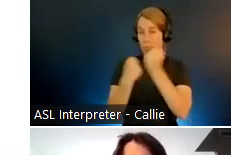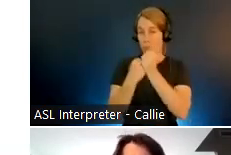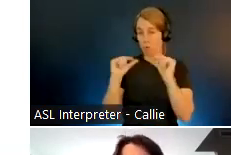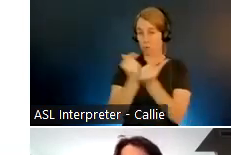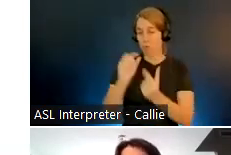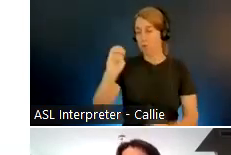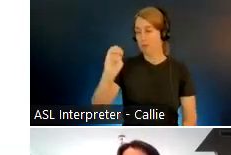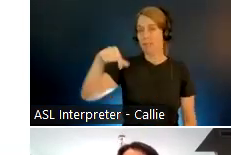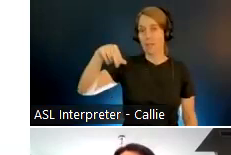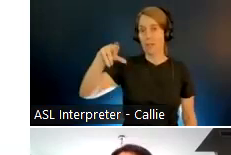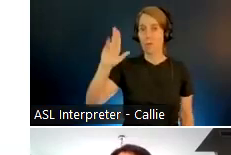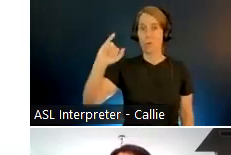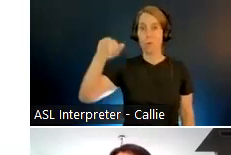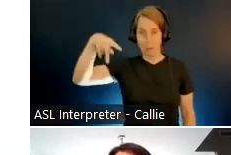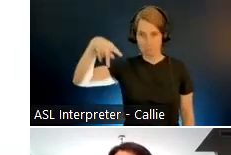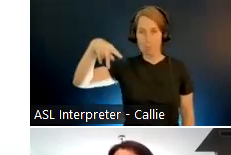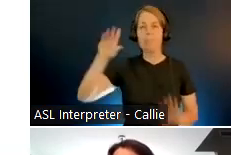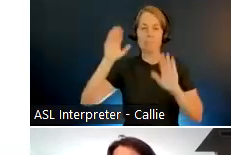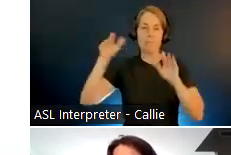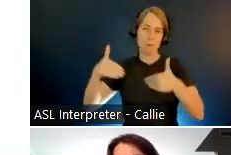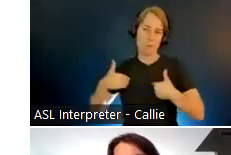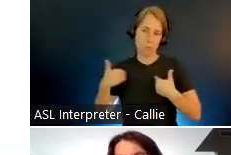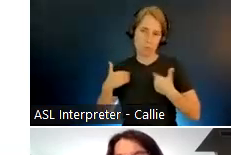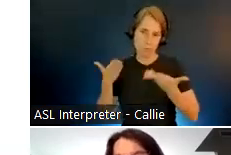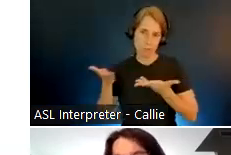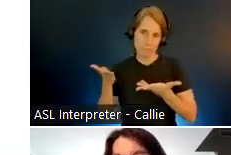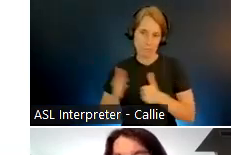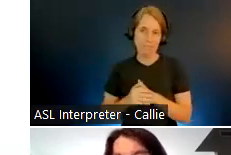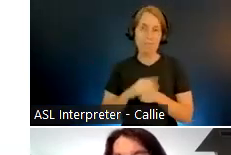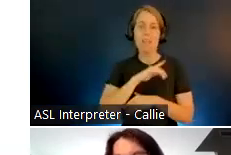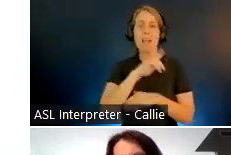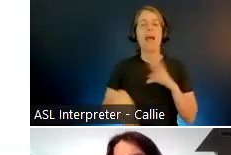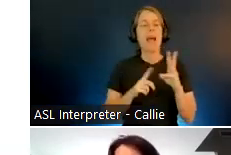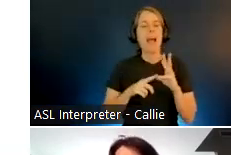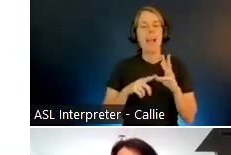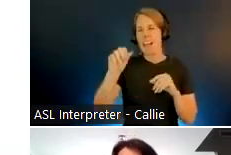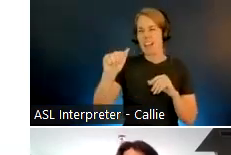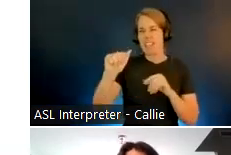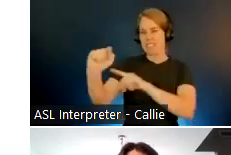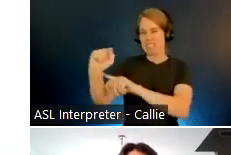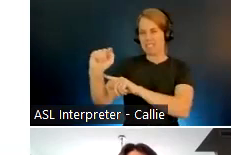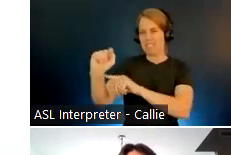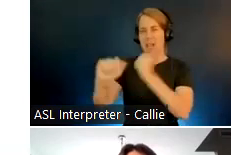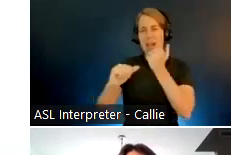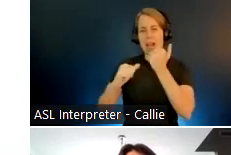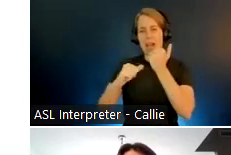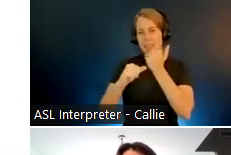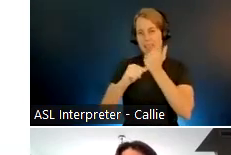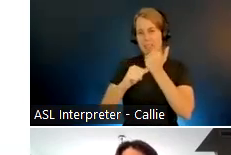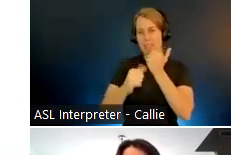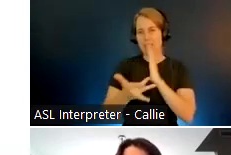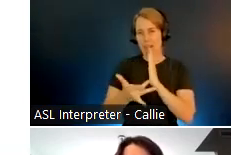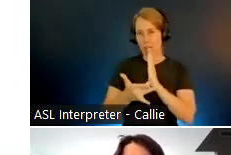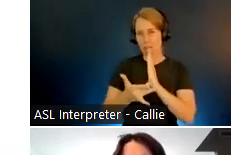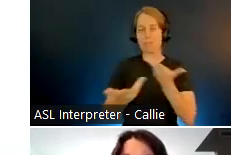youth. And then assistive technology. We have low-tech AT that we receive free